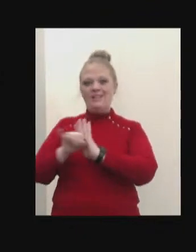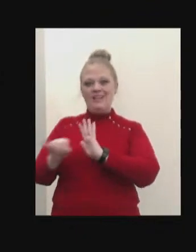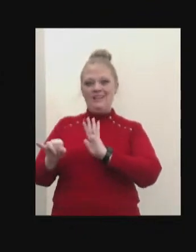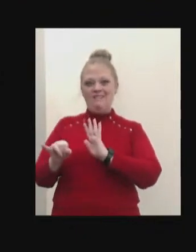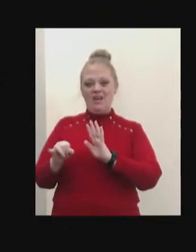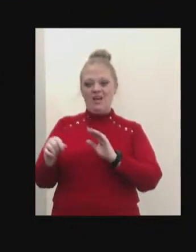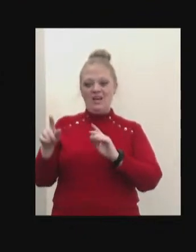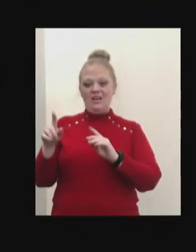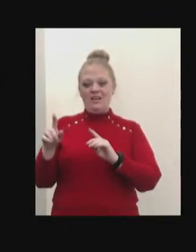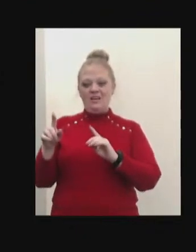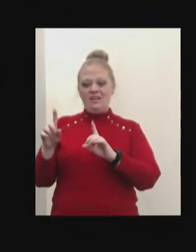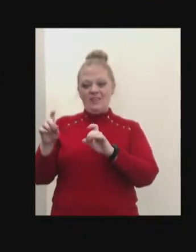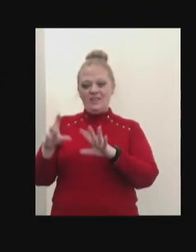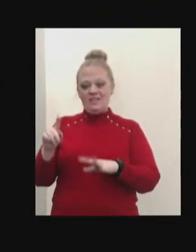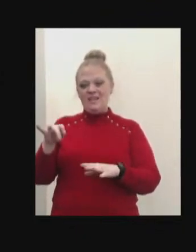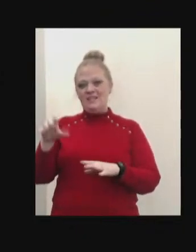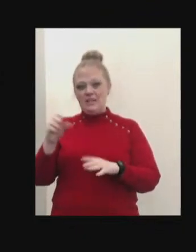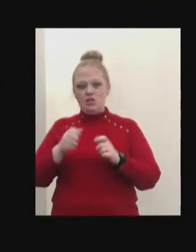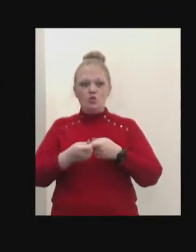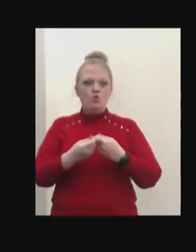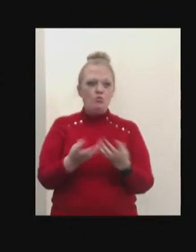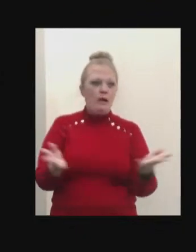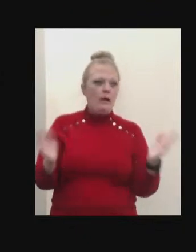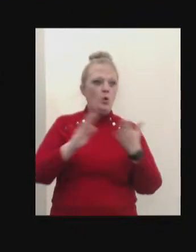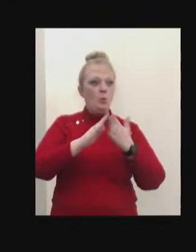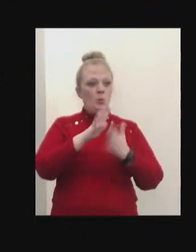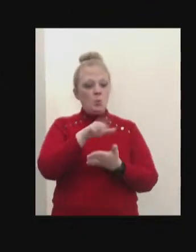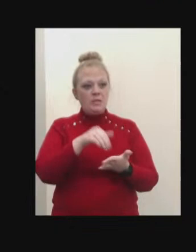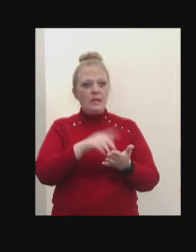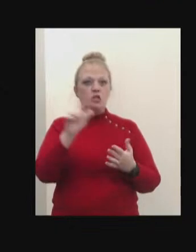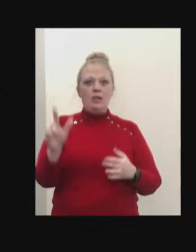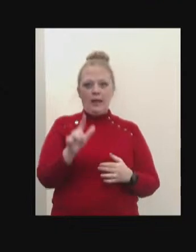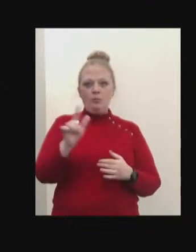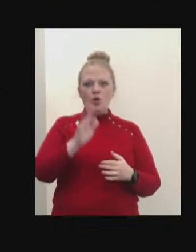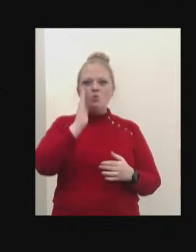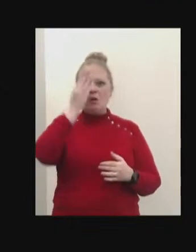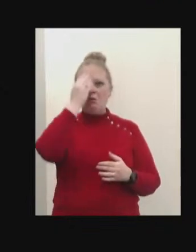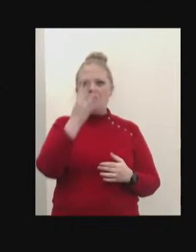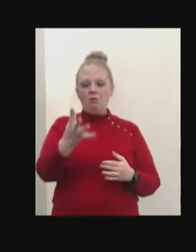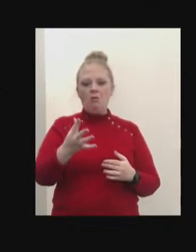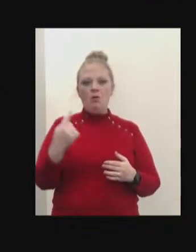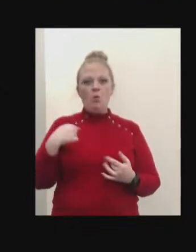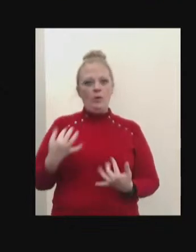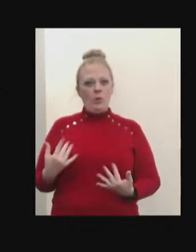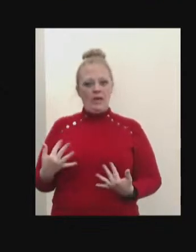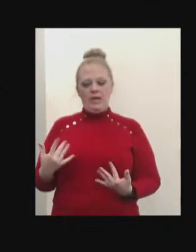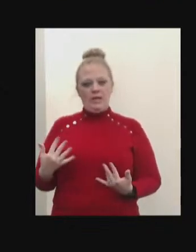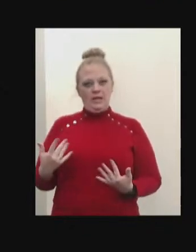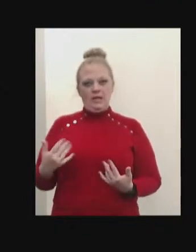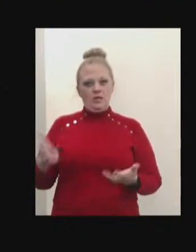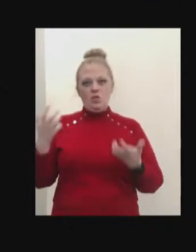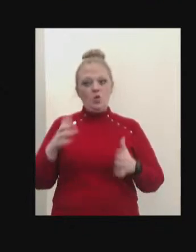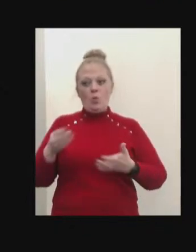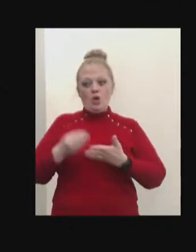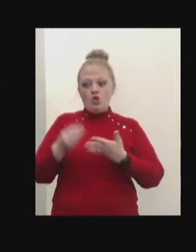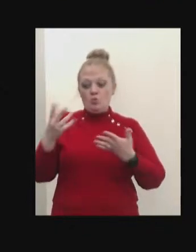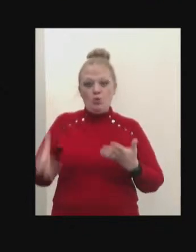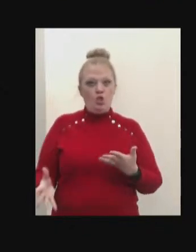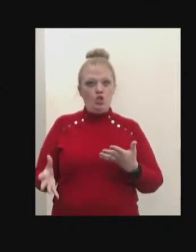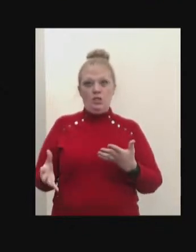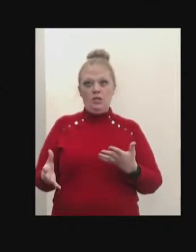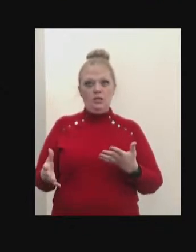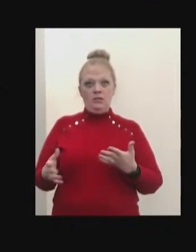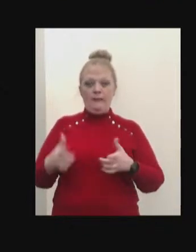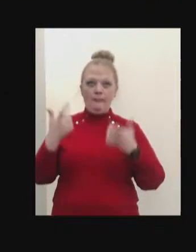distributed at community centers, libraries, with more to come. We waited. We did not want to purchase and put a huge purchase order